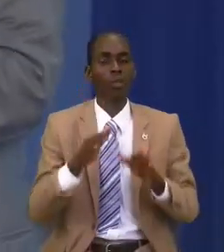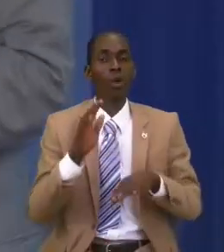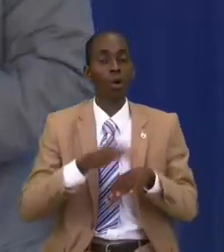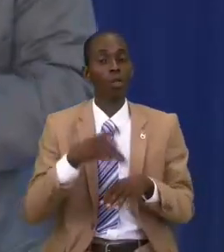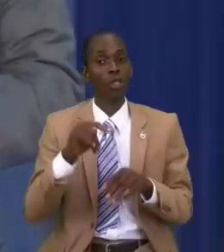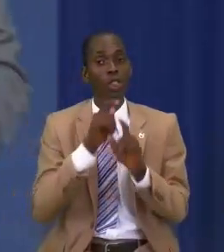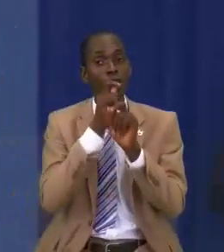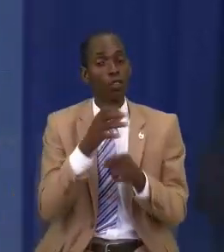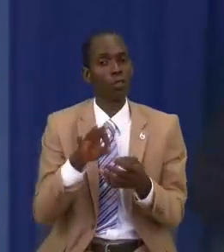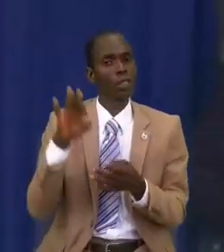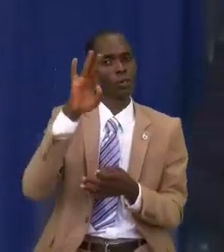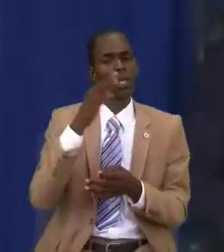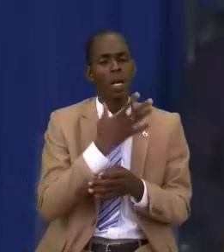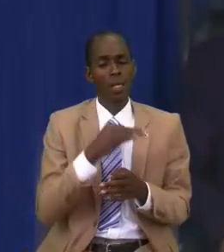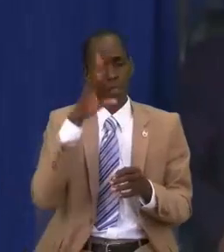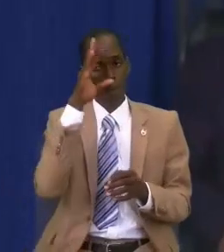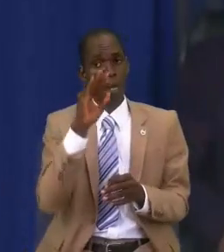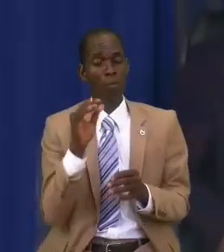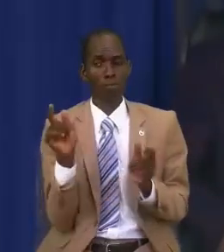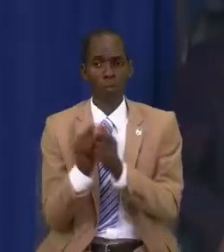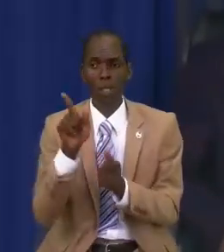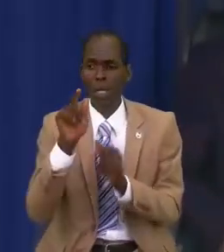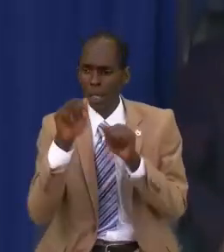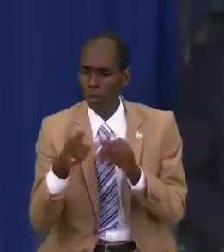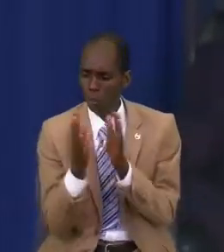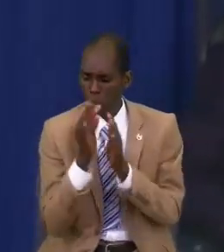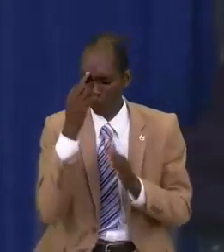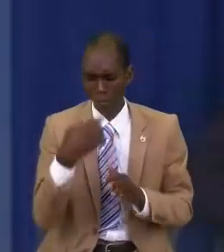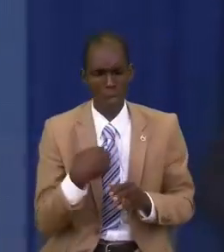can. I said, what's the item of prayer? He said, pray for me